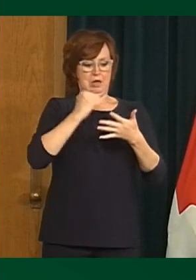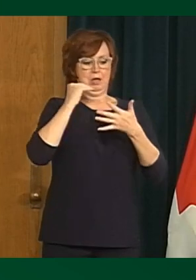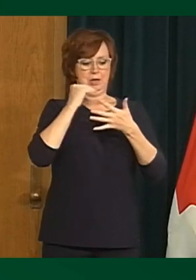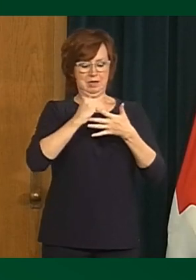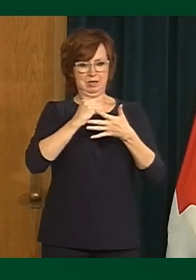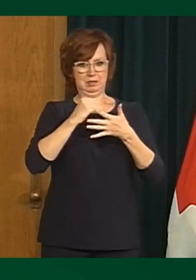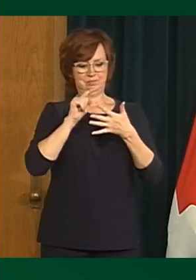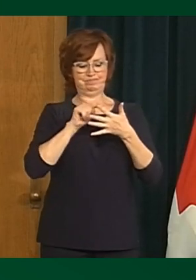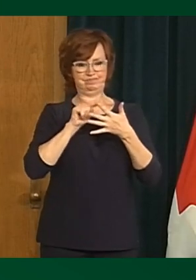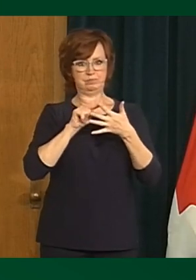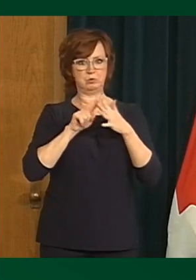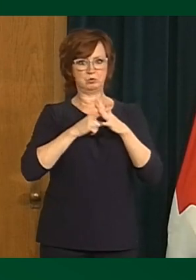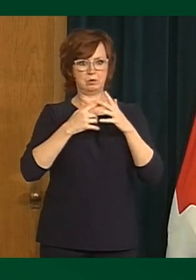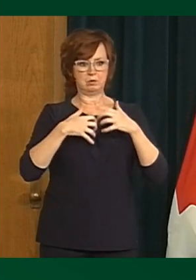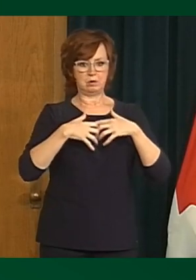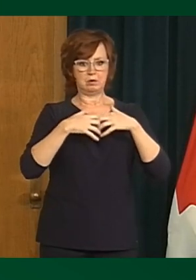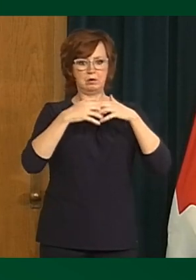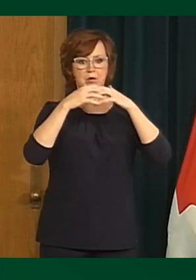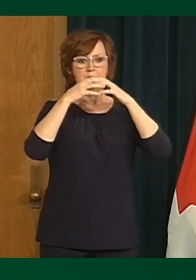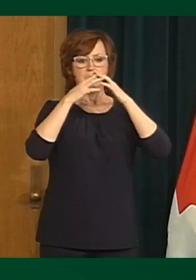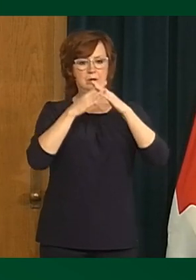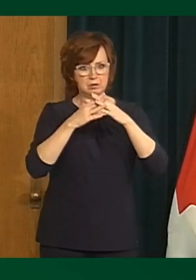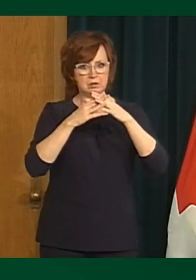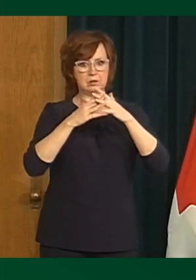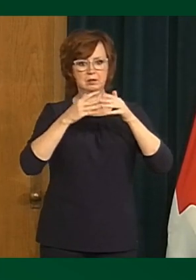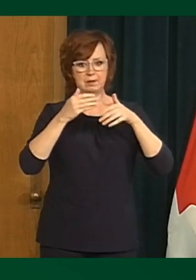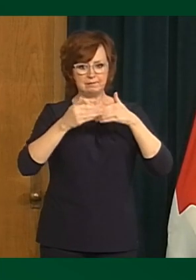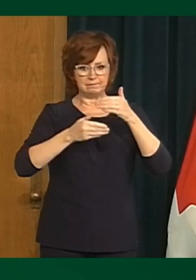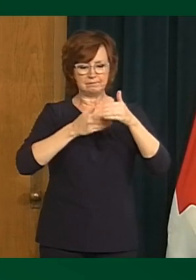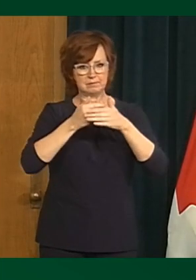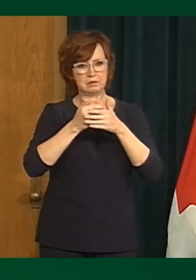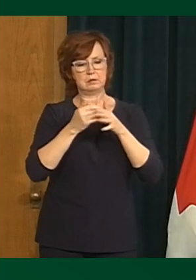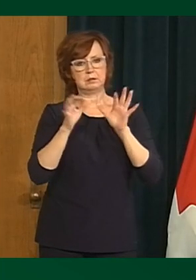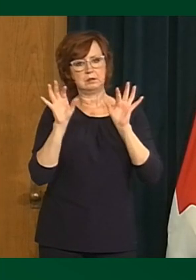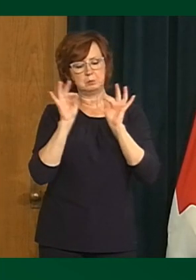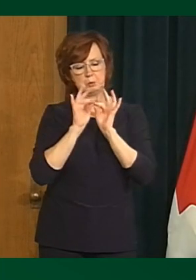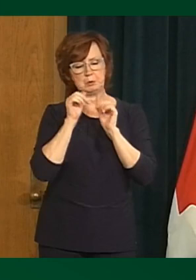it's really important just to keep some principles in mind.